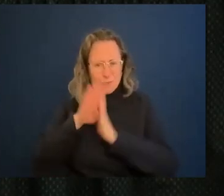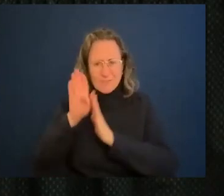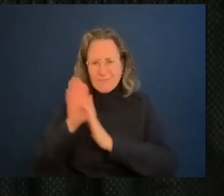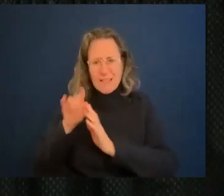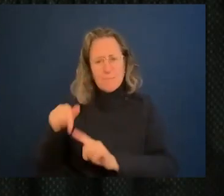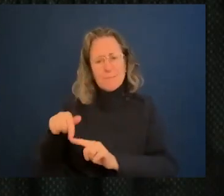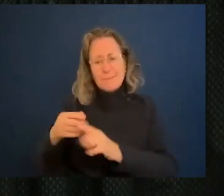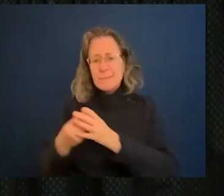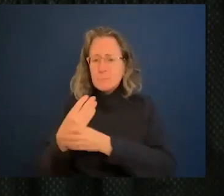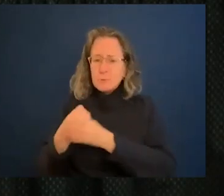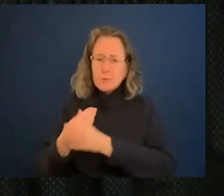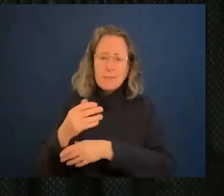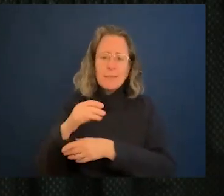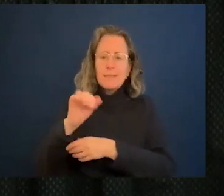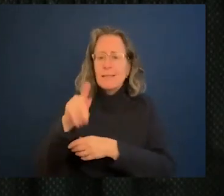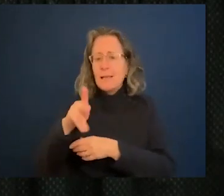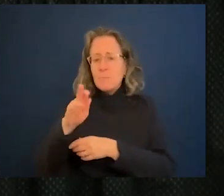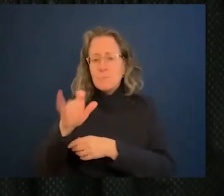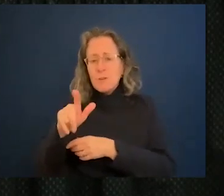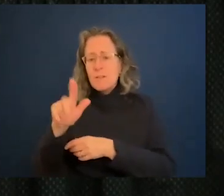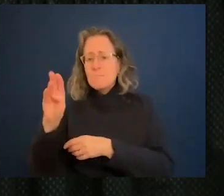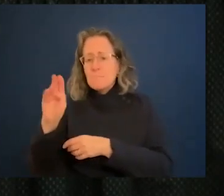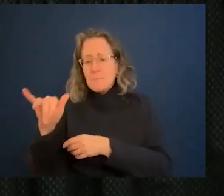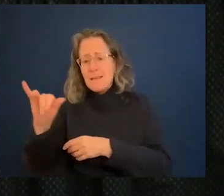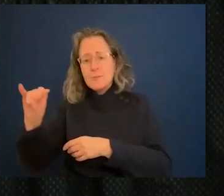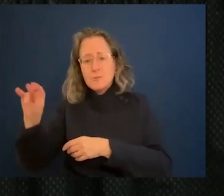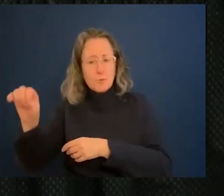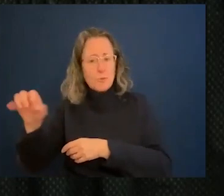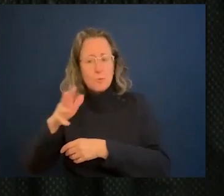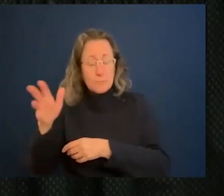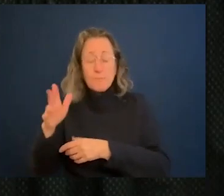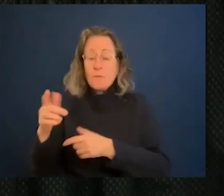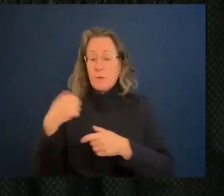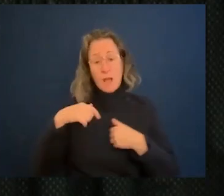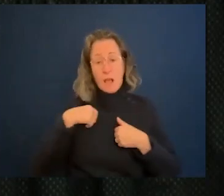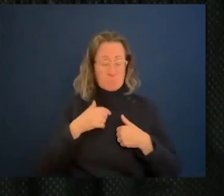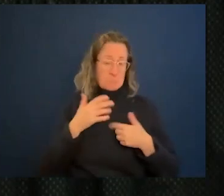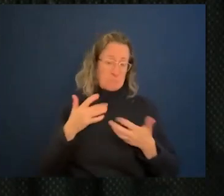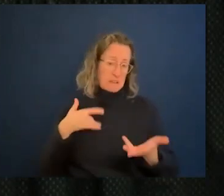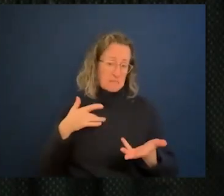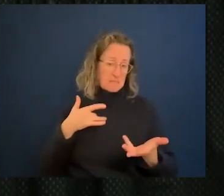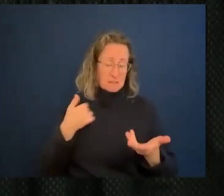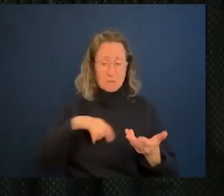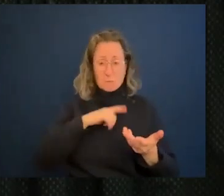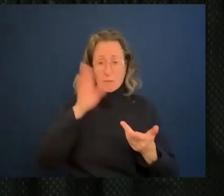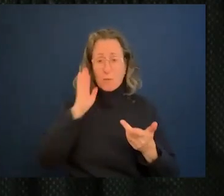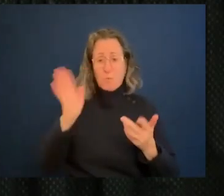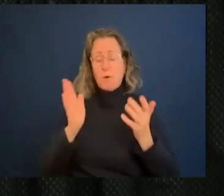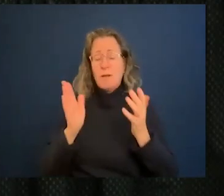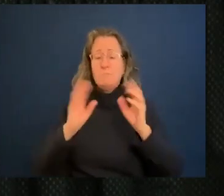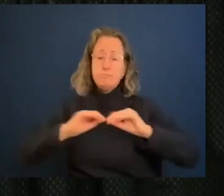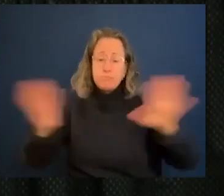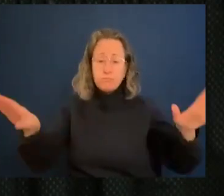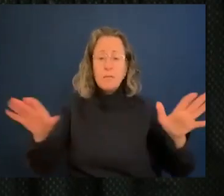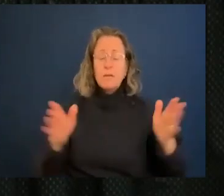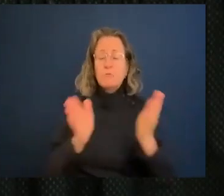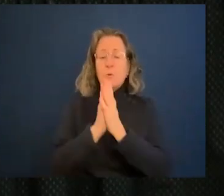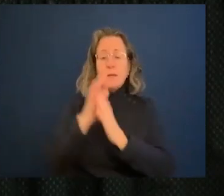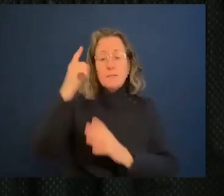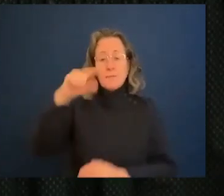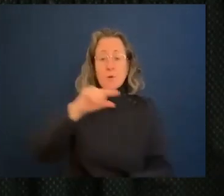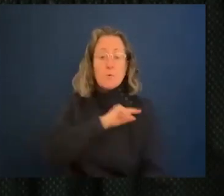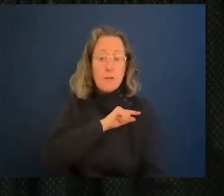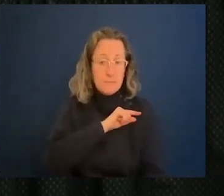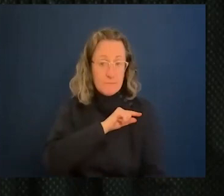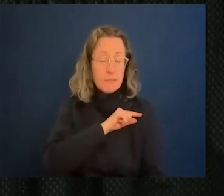uh the the initial thought is that we would request qualifications so who out there is interested and what type of service might you be